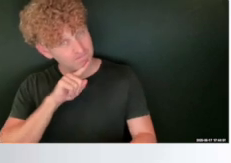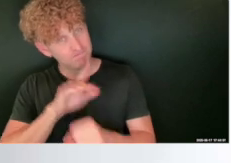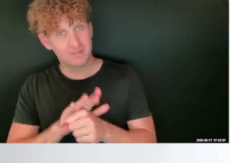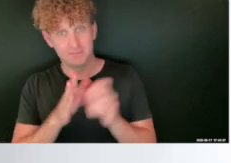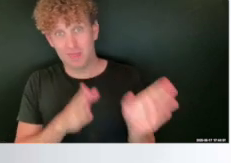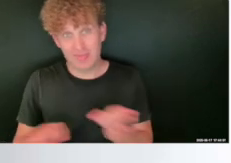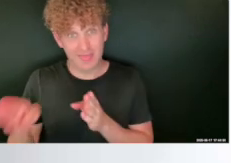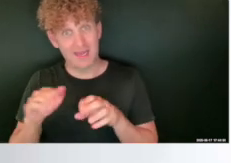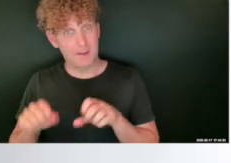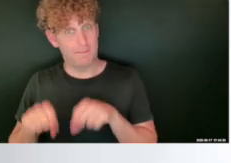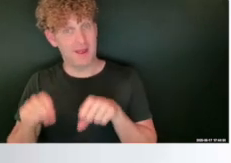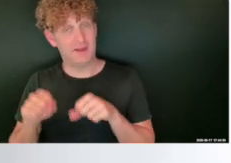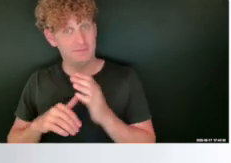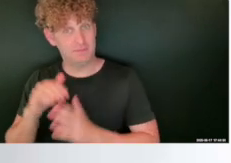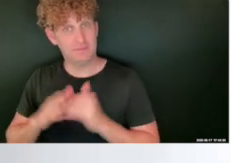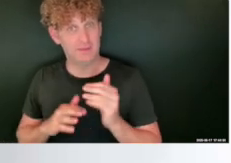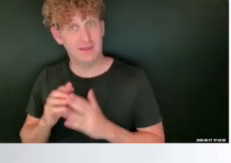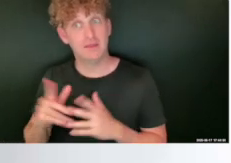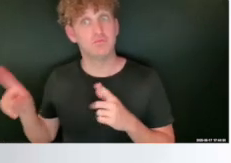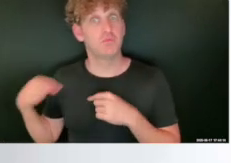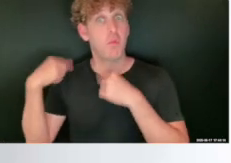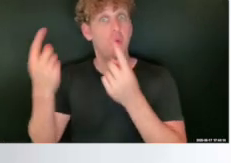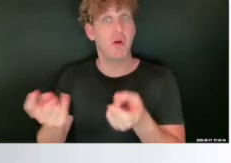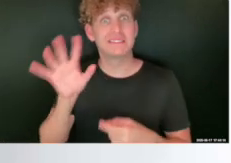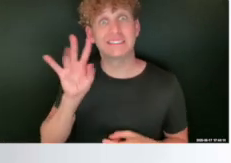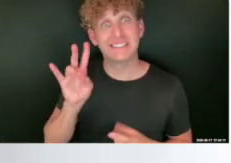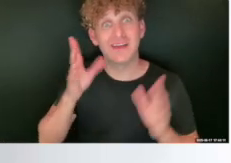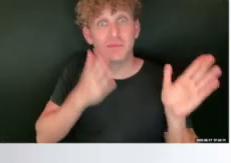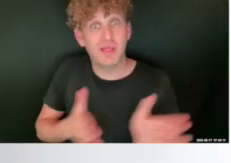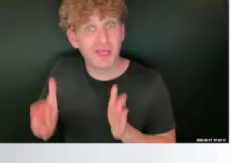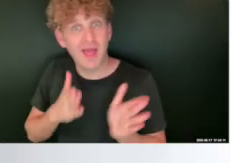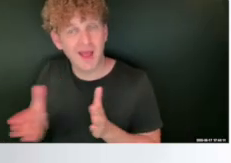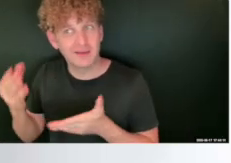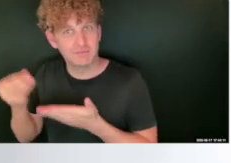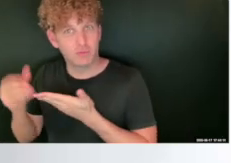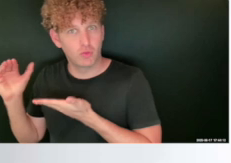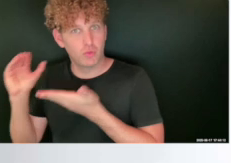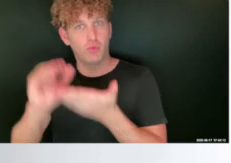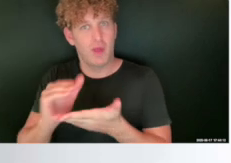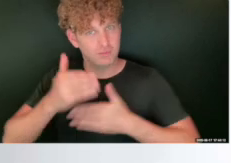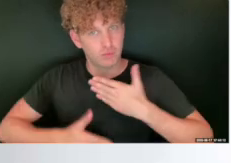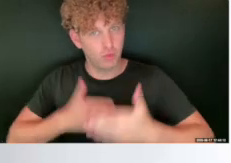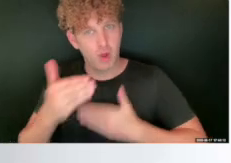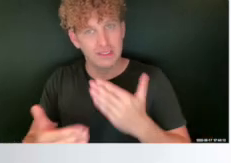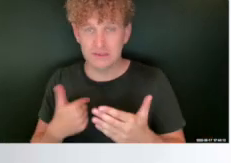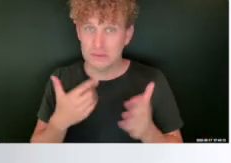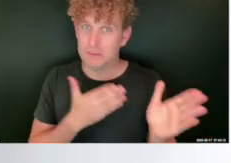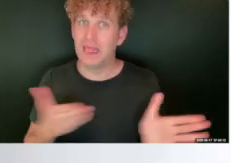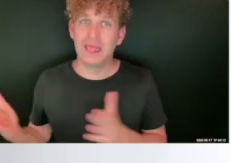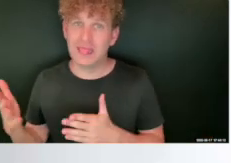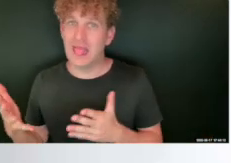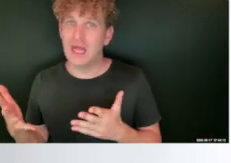to creating clean transportation mobility hubs. The next 8 projects in this list have